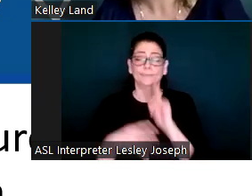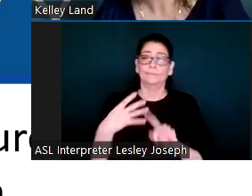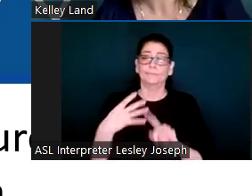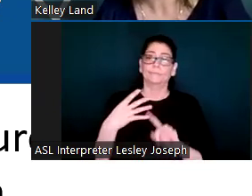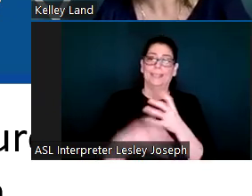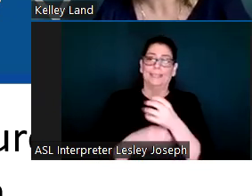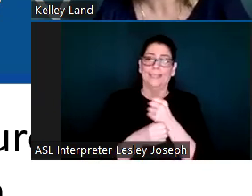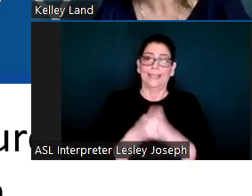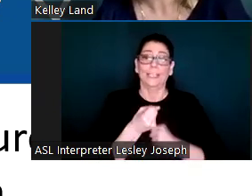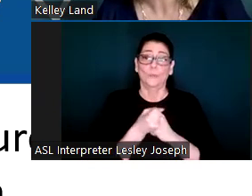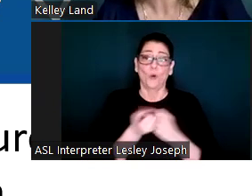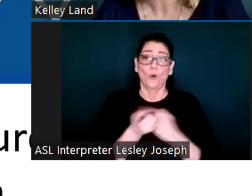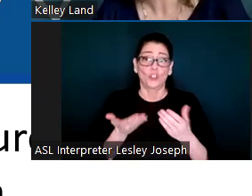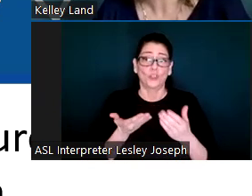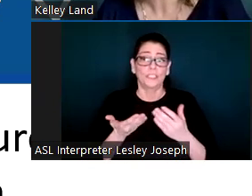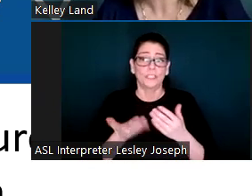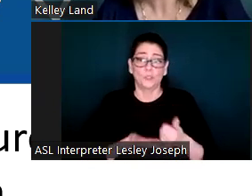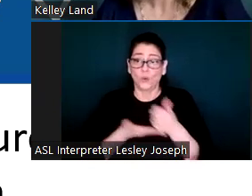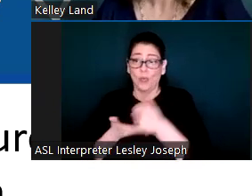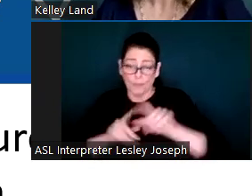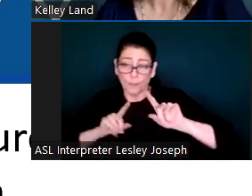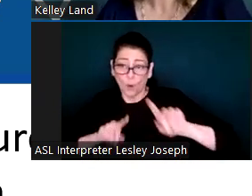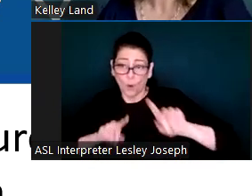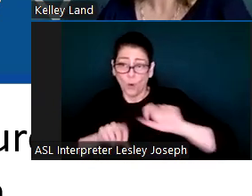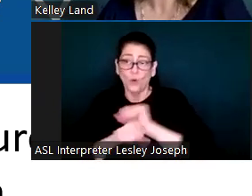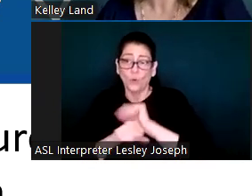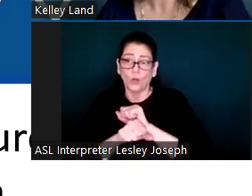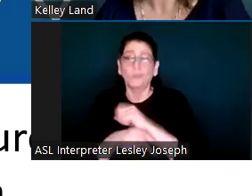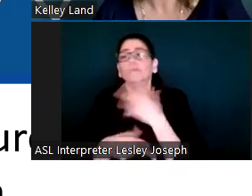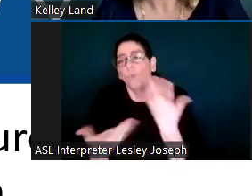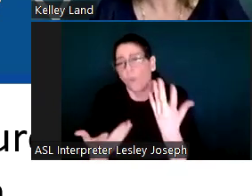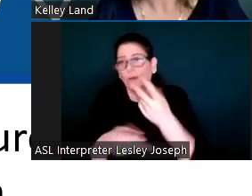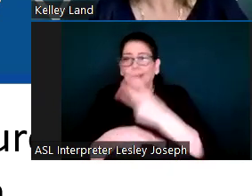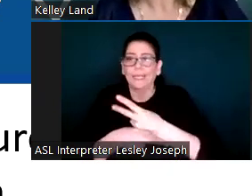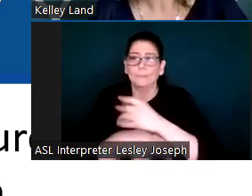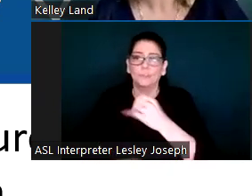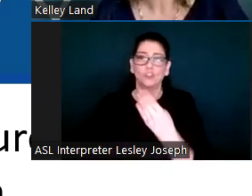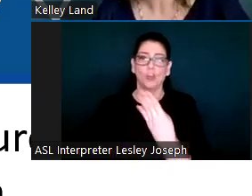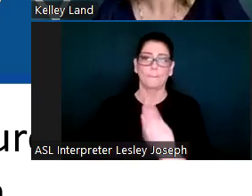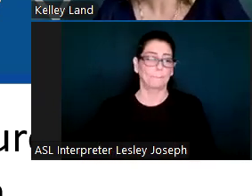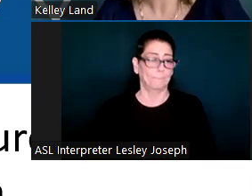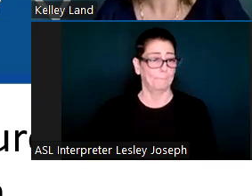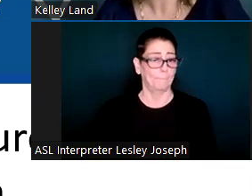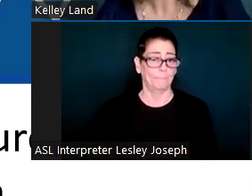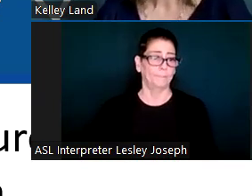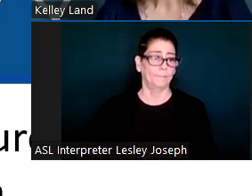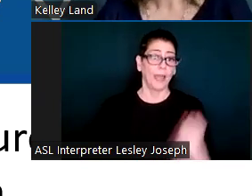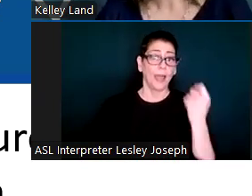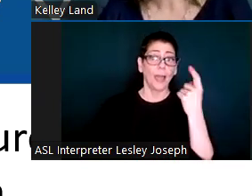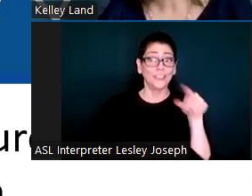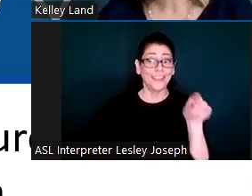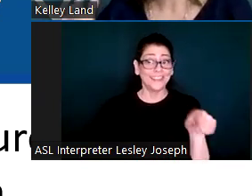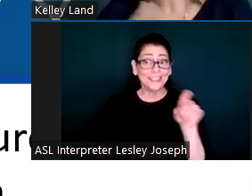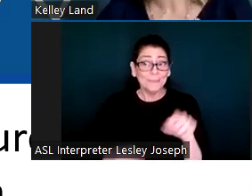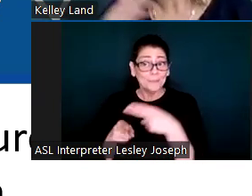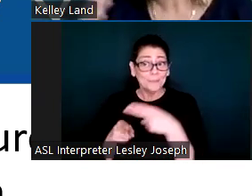help them go to work or keep their job. Now, you will see here that I have a note that says this must be temporary. You can't